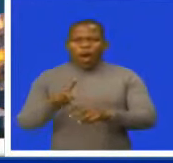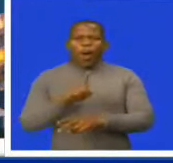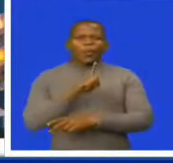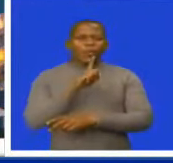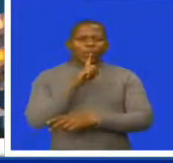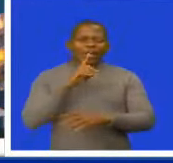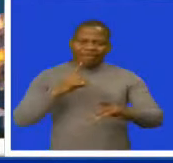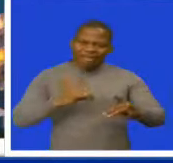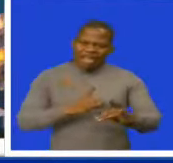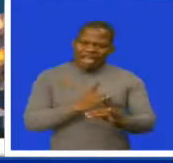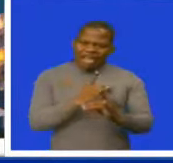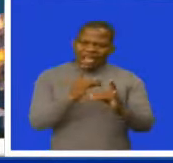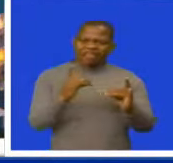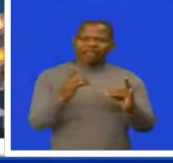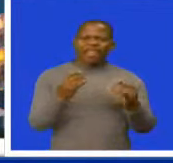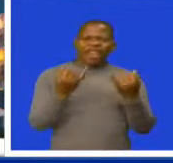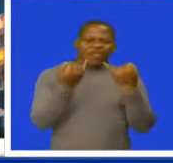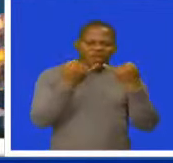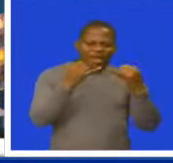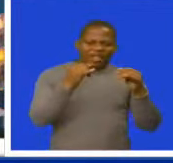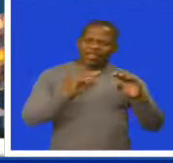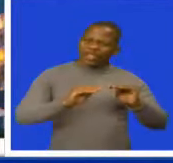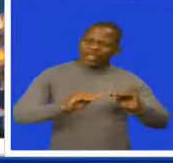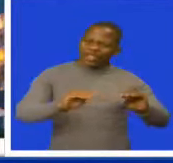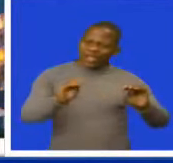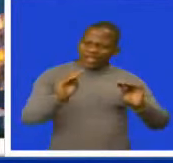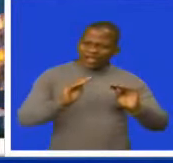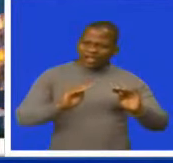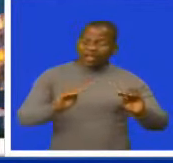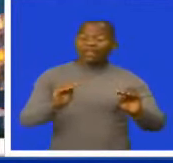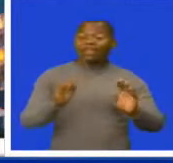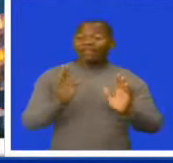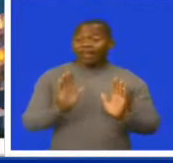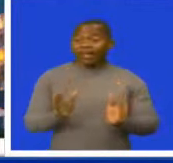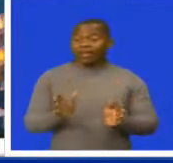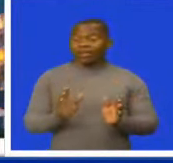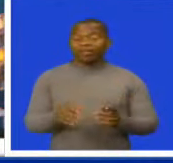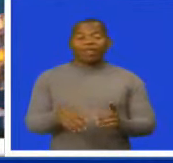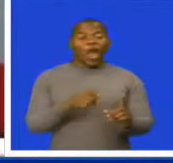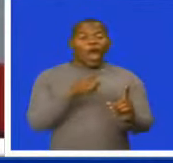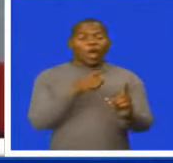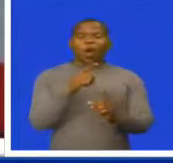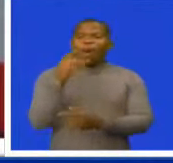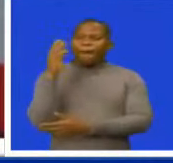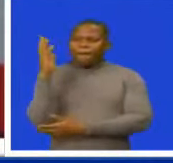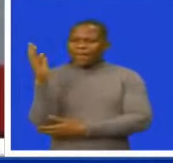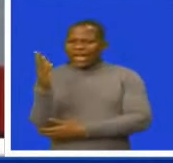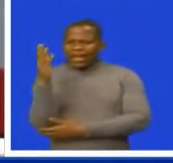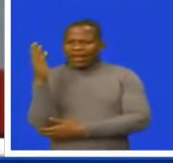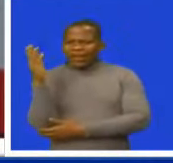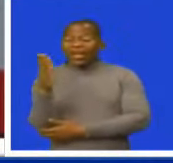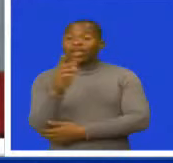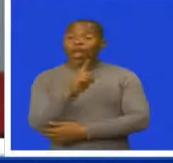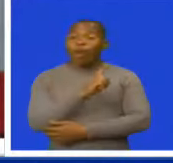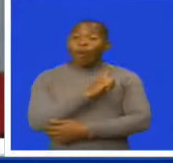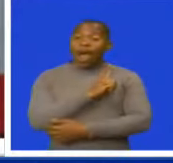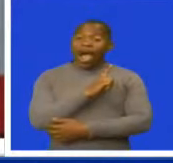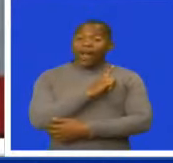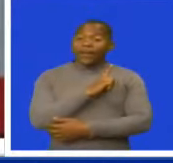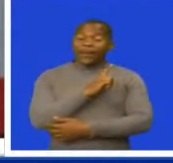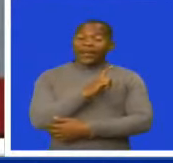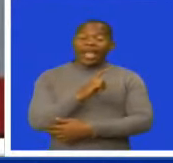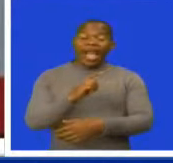lapho ke bekugujwa khona lelanga lesifo se-AIDS emhlabeni. Sokusondzela lilanga lamhlalo lunye